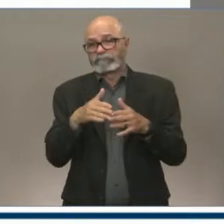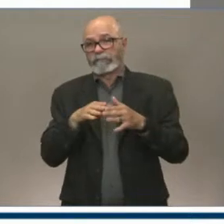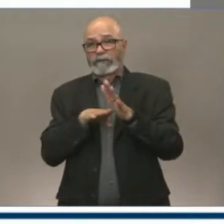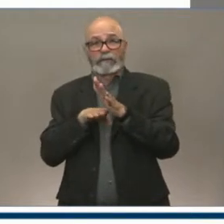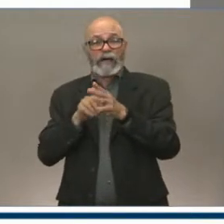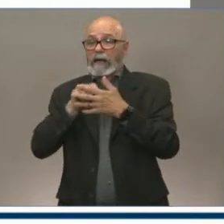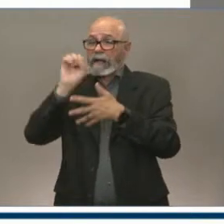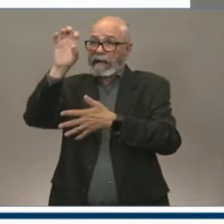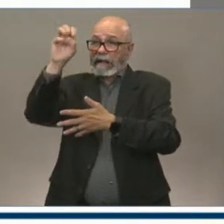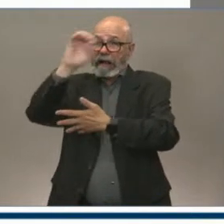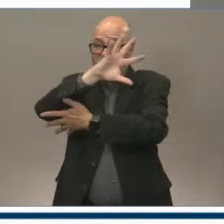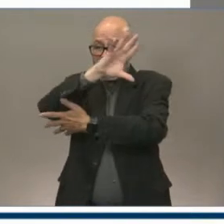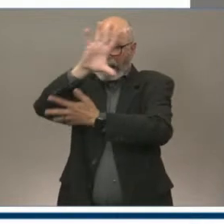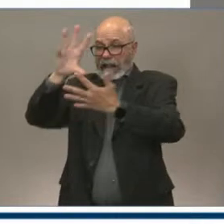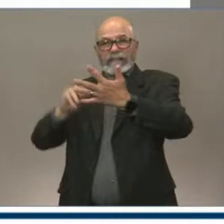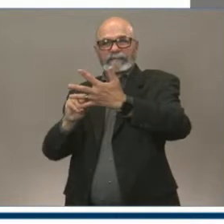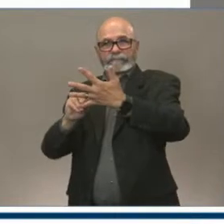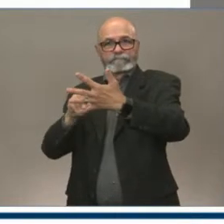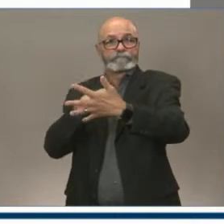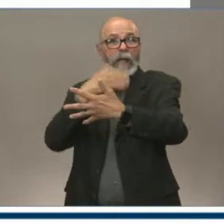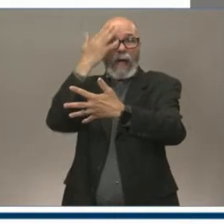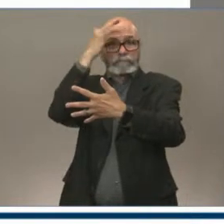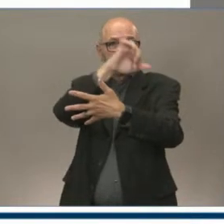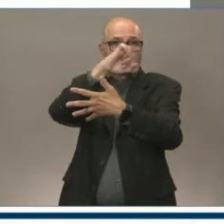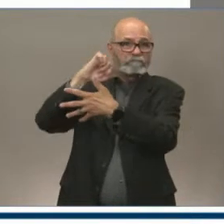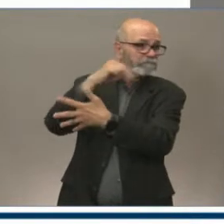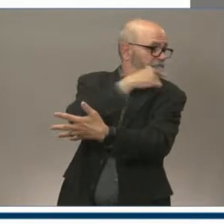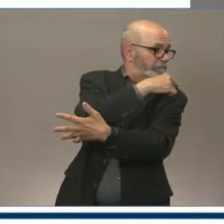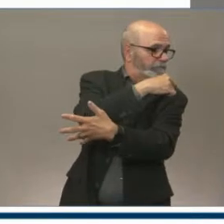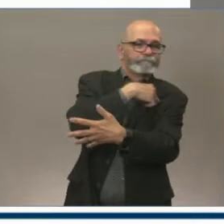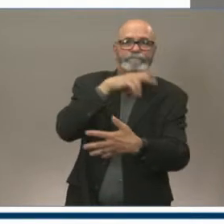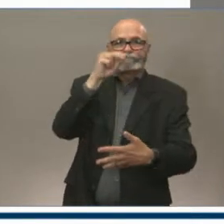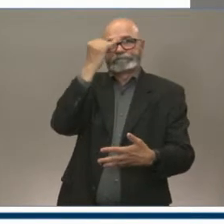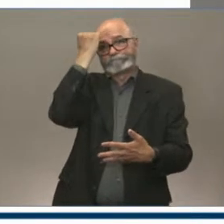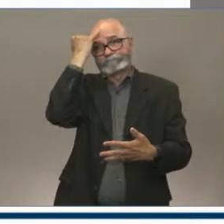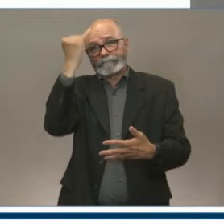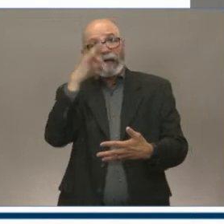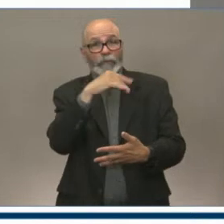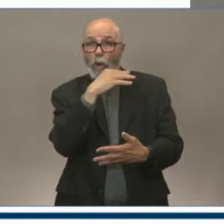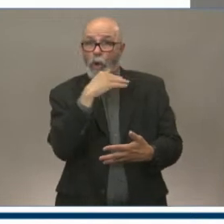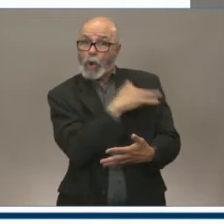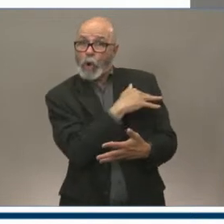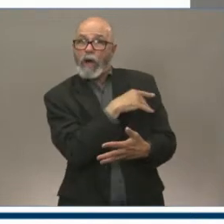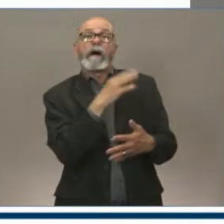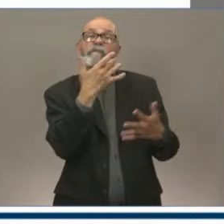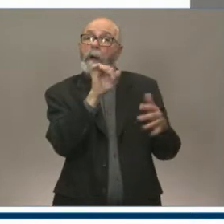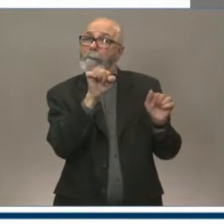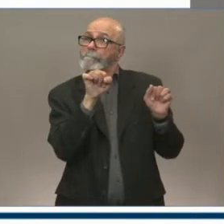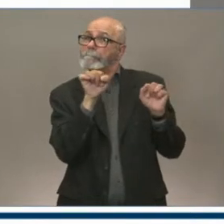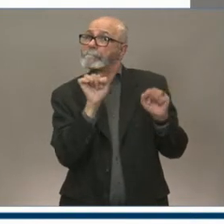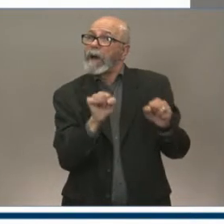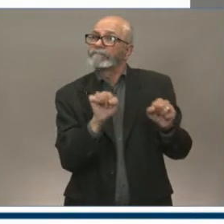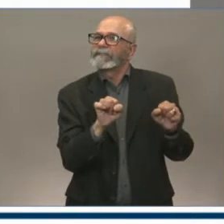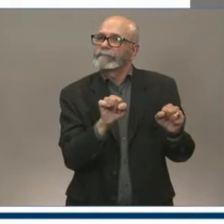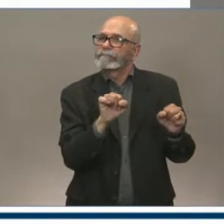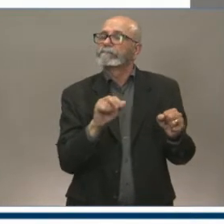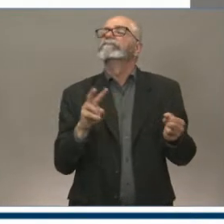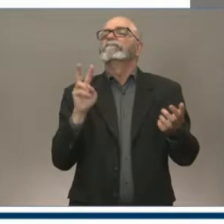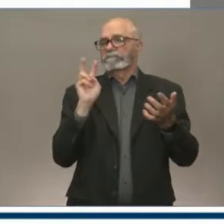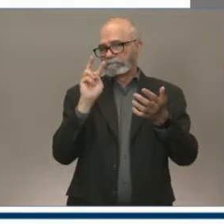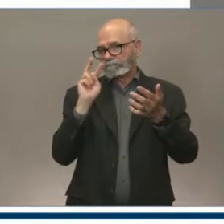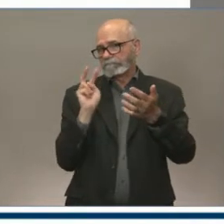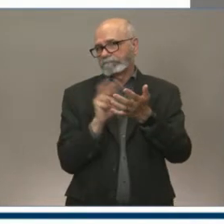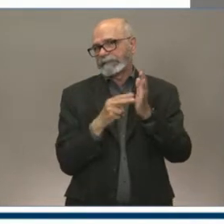on top of every individual case. So presumptive would be probably we have people that can test that it's an